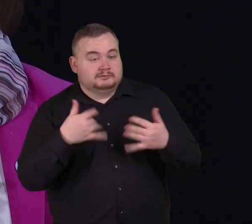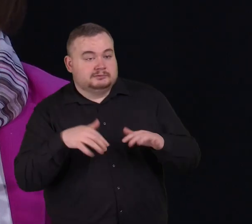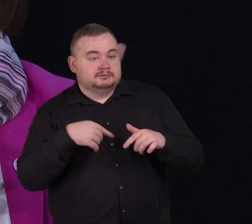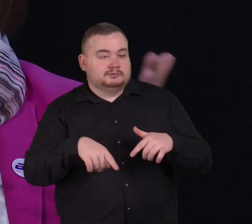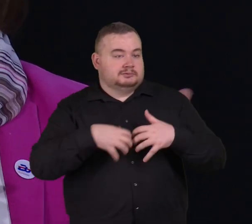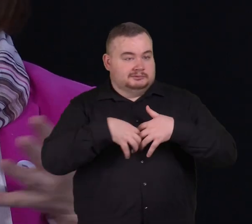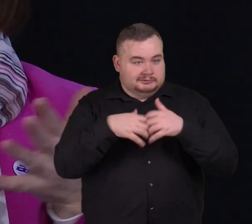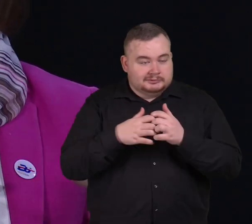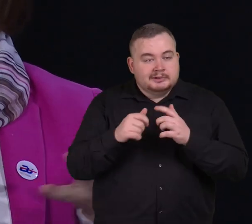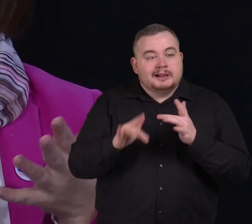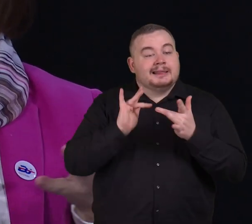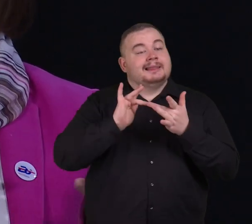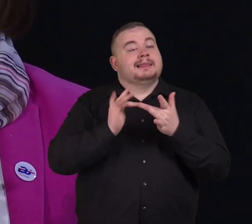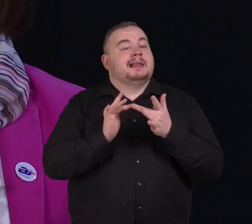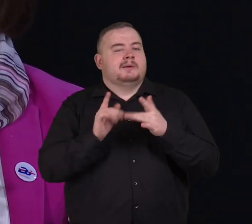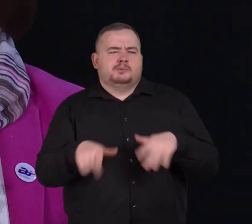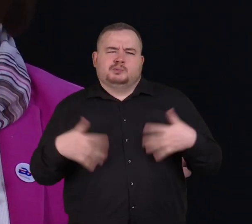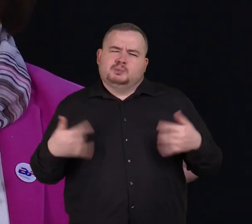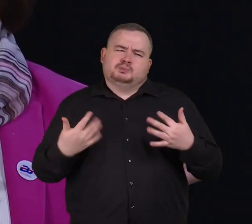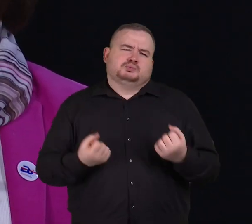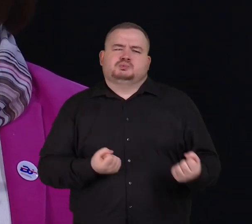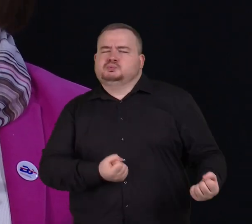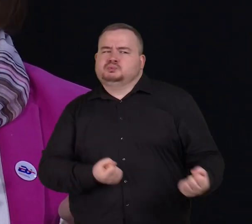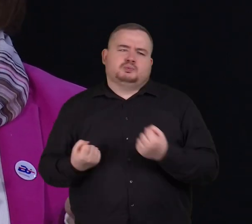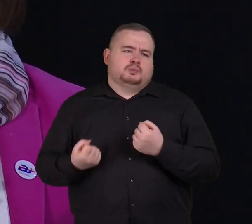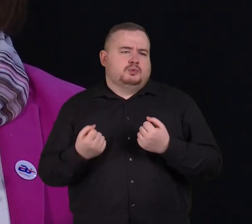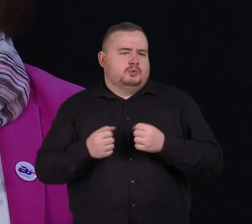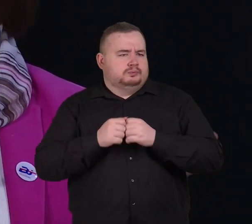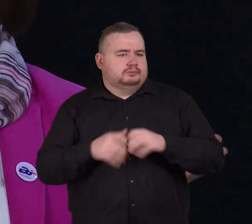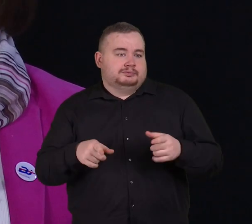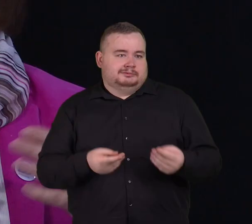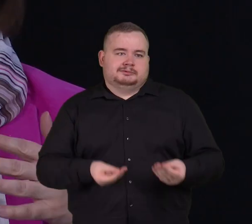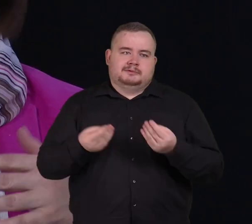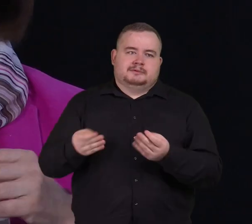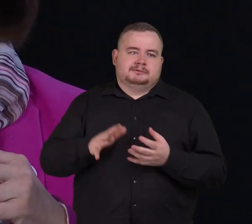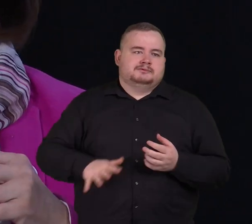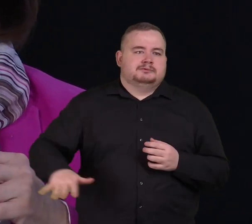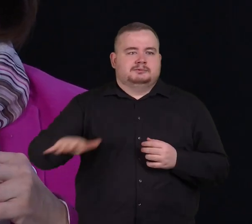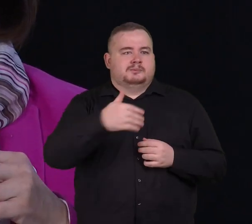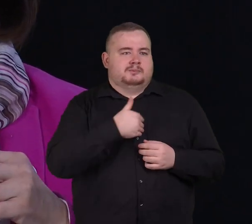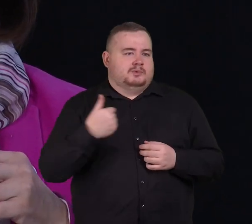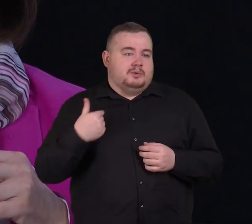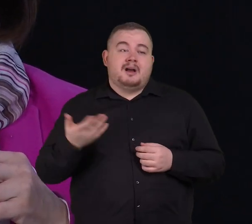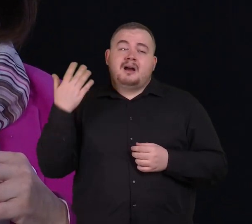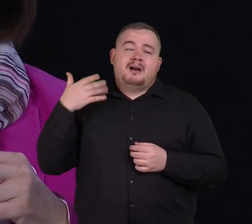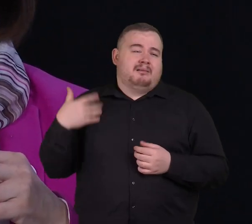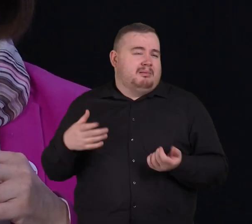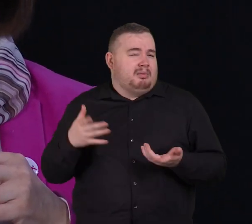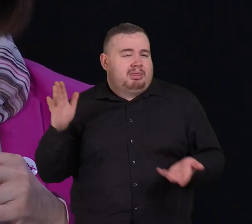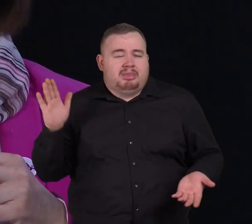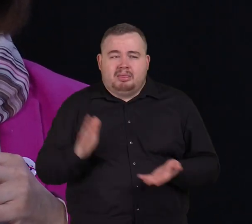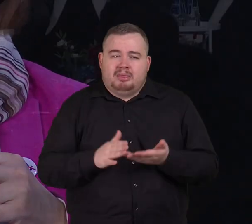because these areas, they had very poor accessibility. Coverage, yes, to